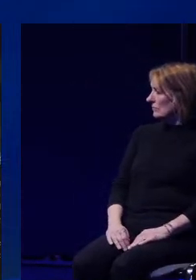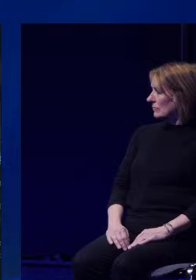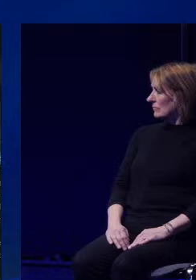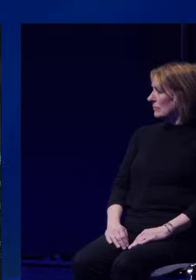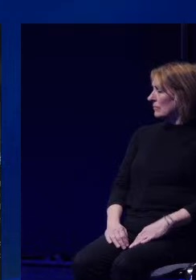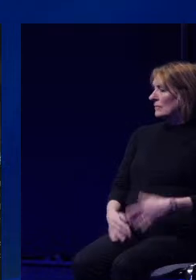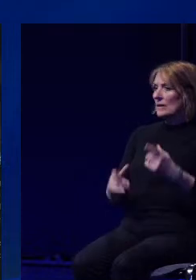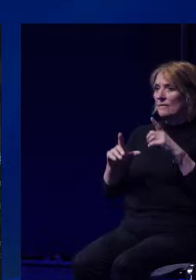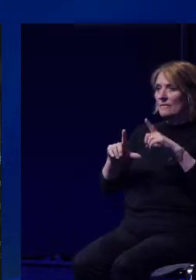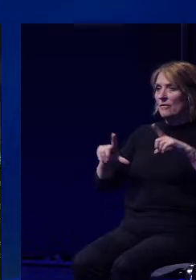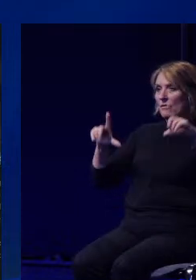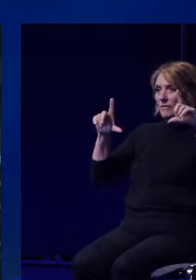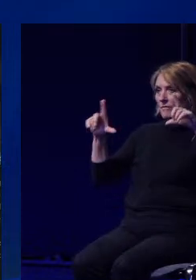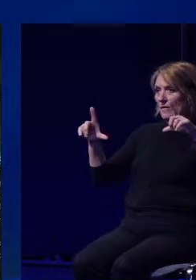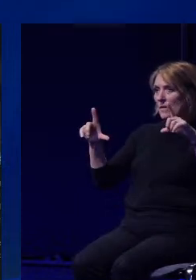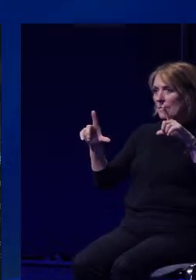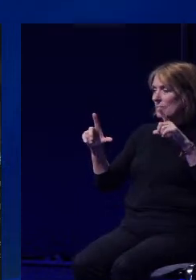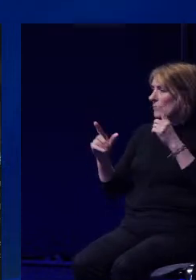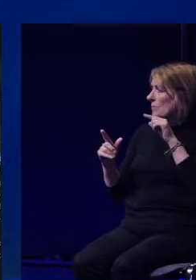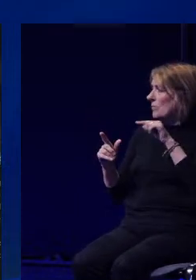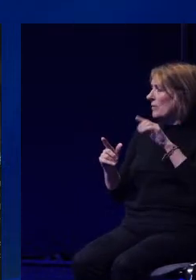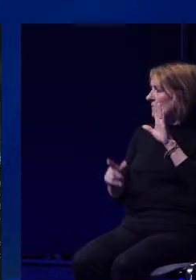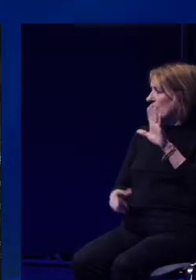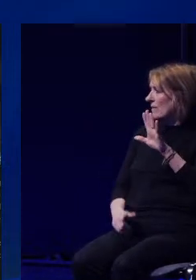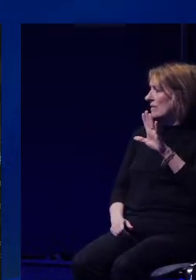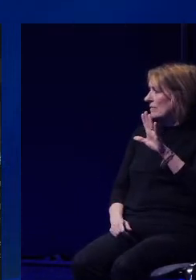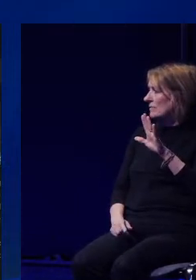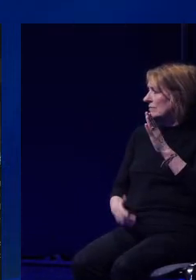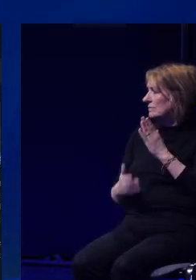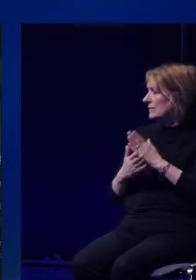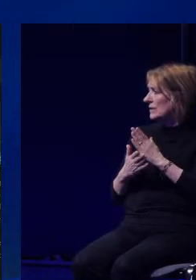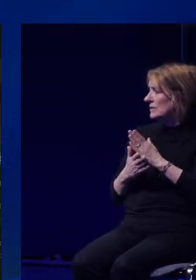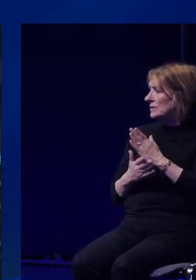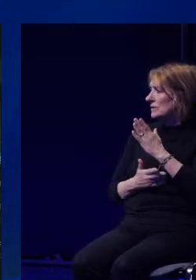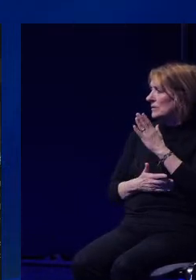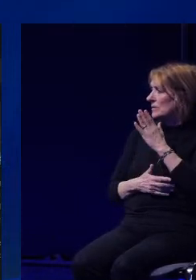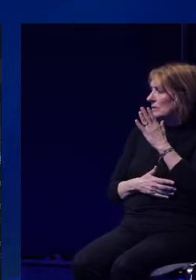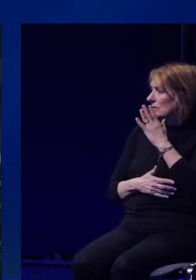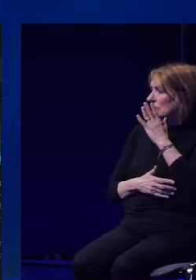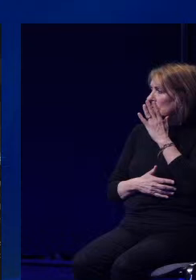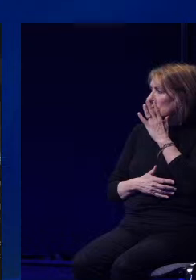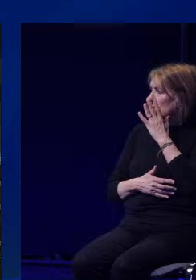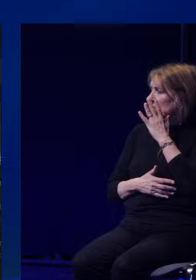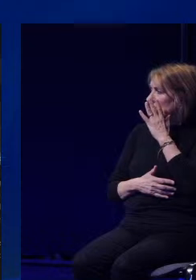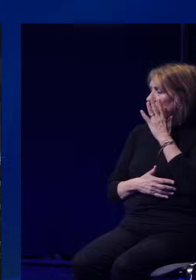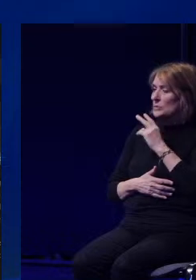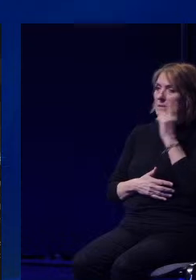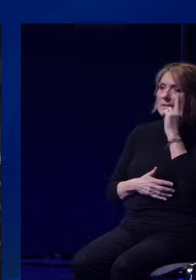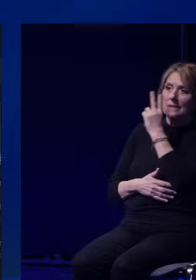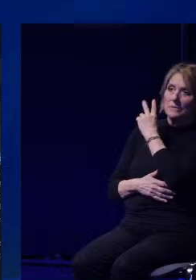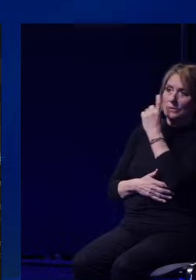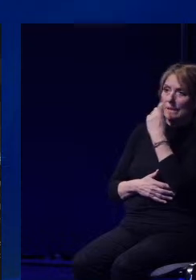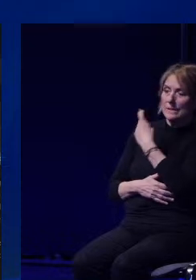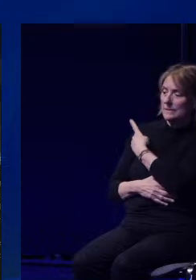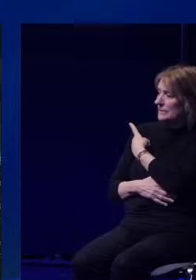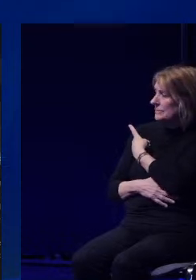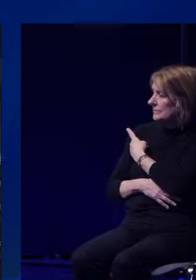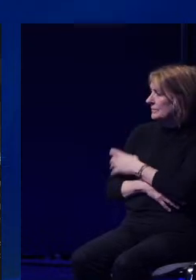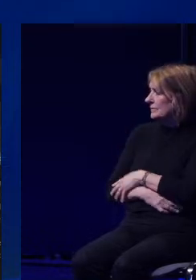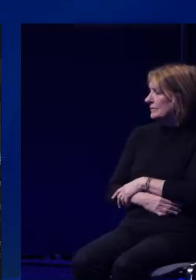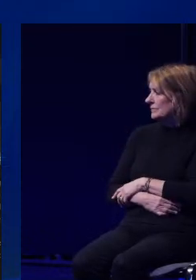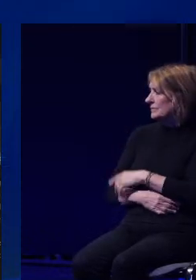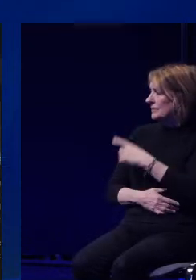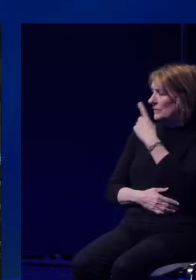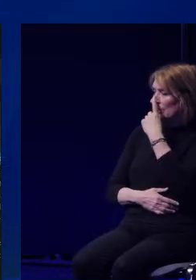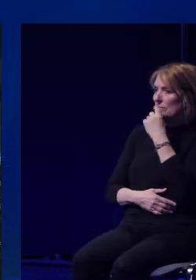frame, right? This is a 1.5 aspect ratio. Then actually you want to see what you see, what's the crop, where is all this. You can just put like